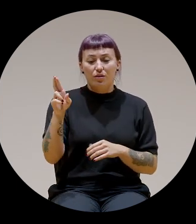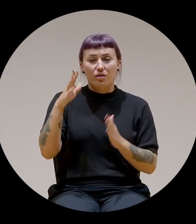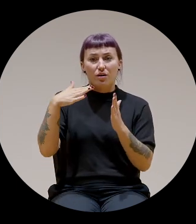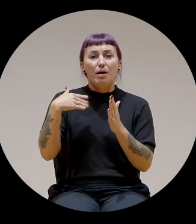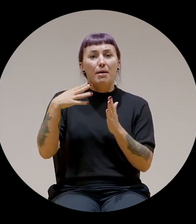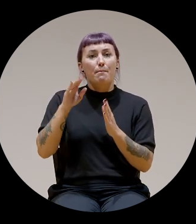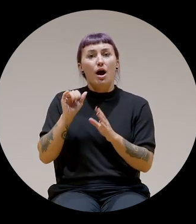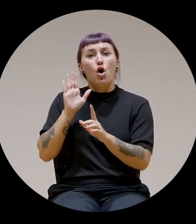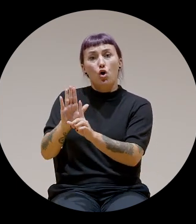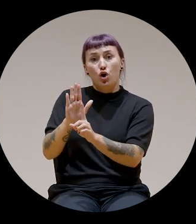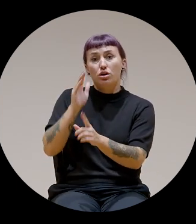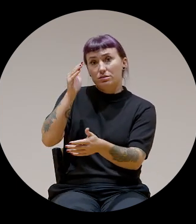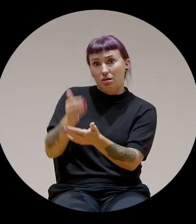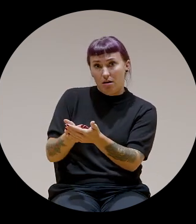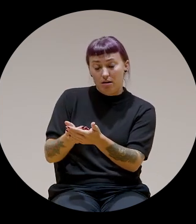painted by her son.